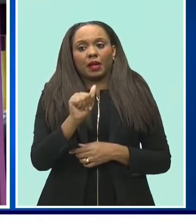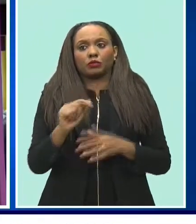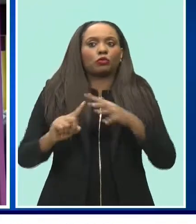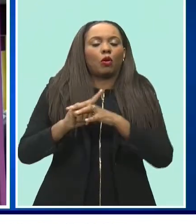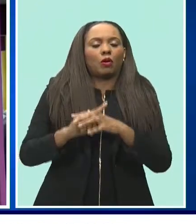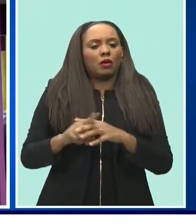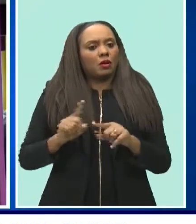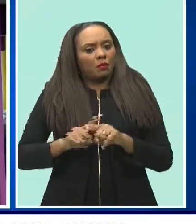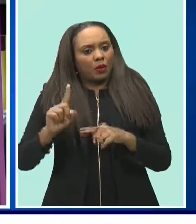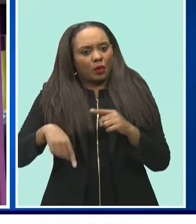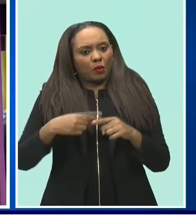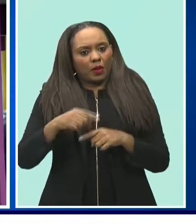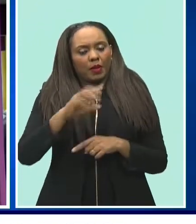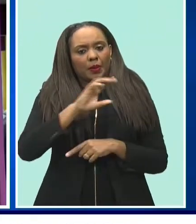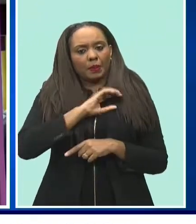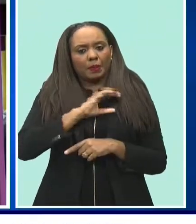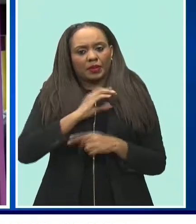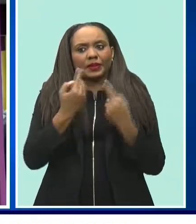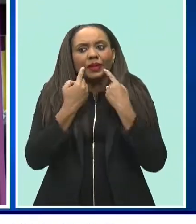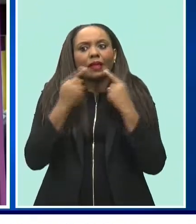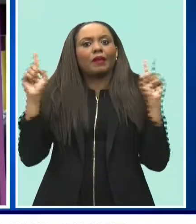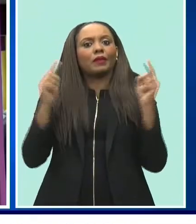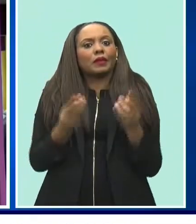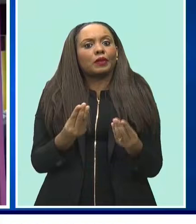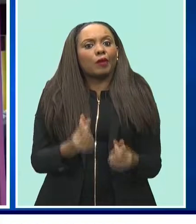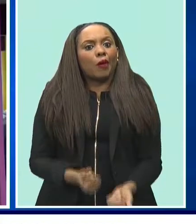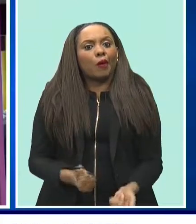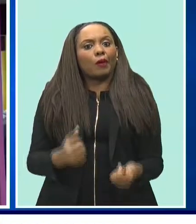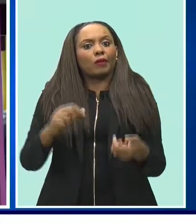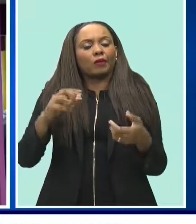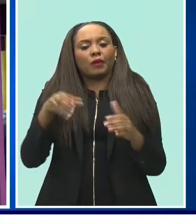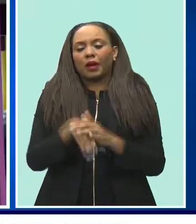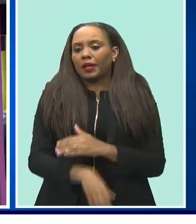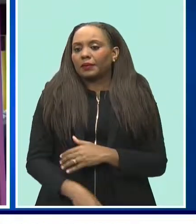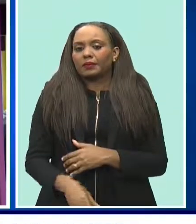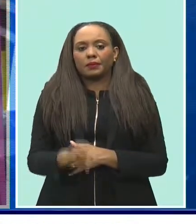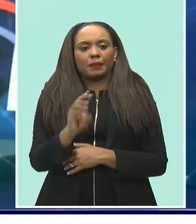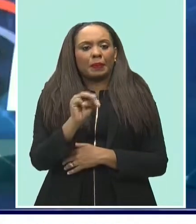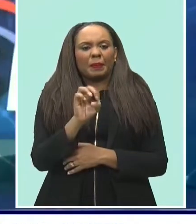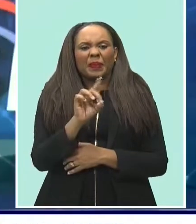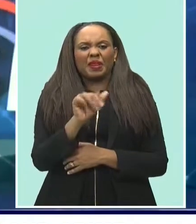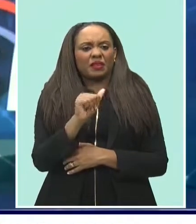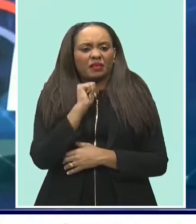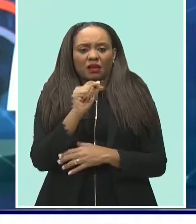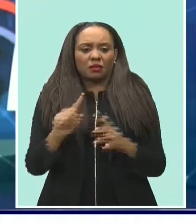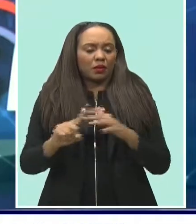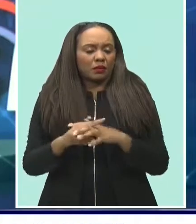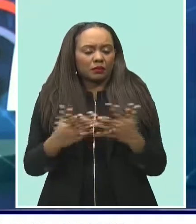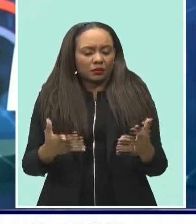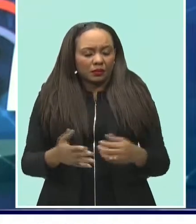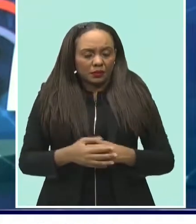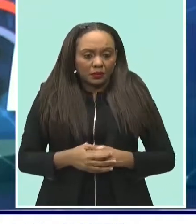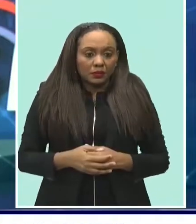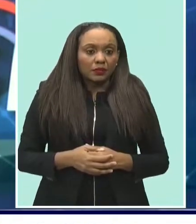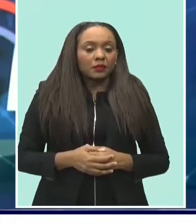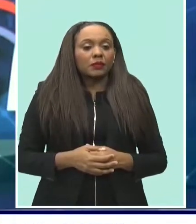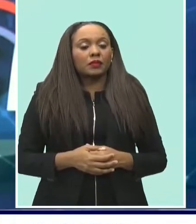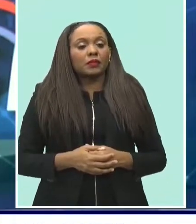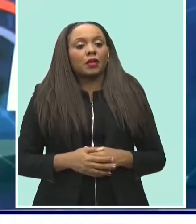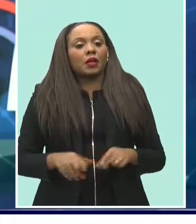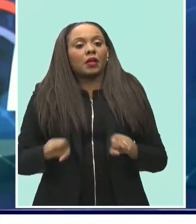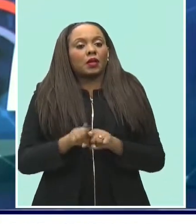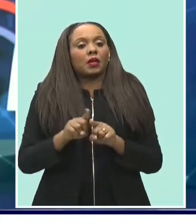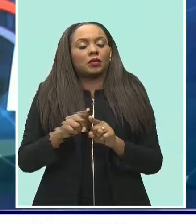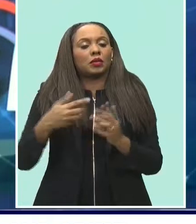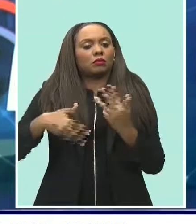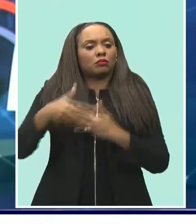significant breakthroughs in investigations or in seizures of firearms, and that has been happening. Mr. Marshall says the social interventions